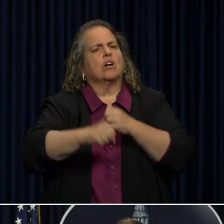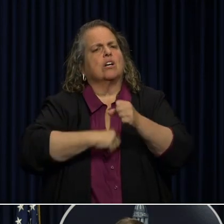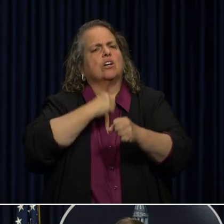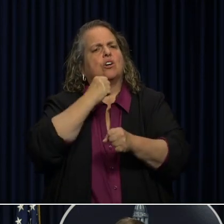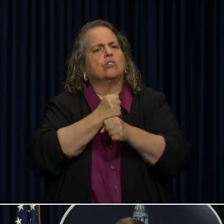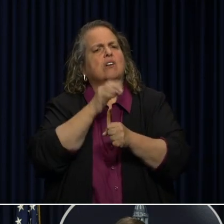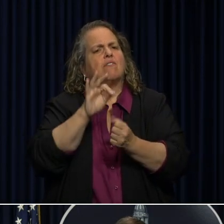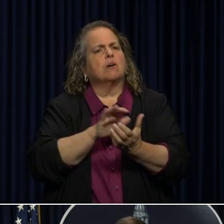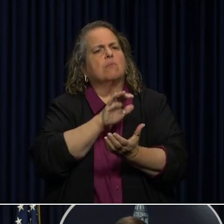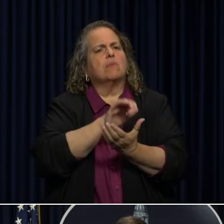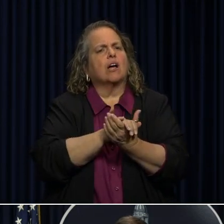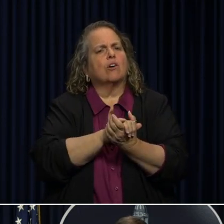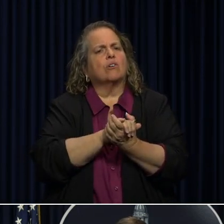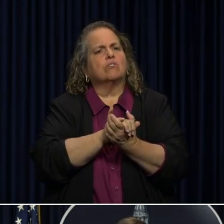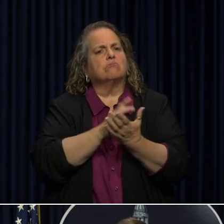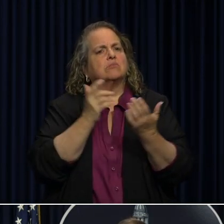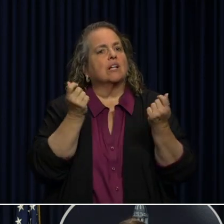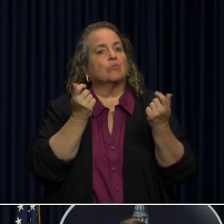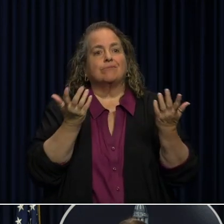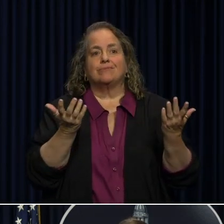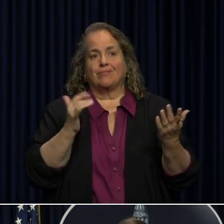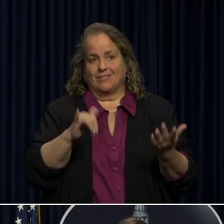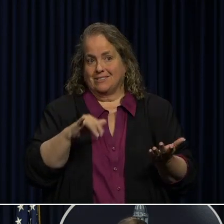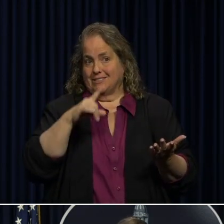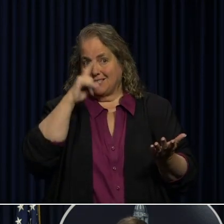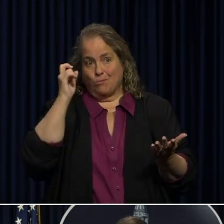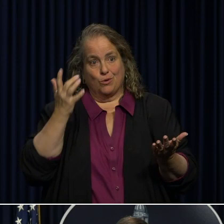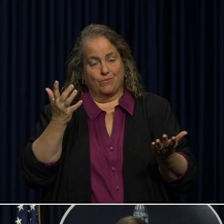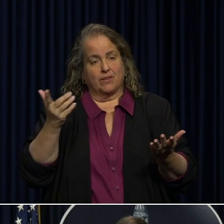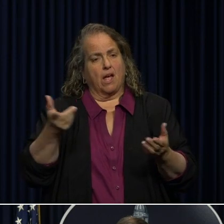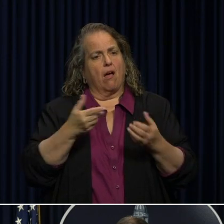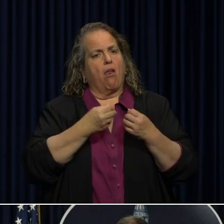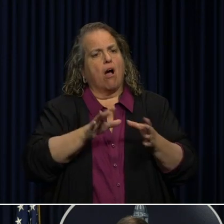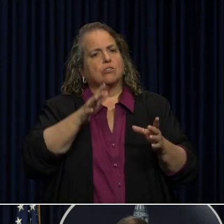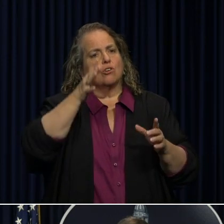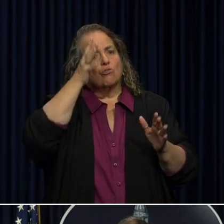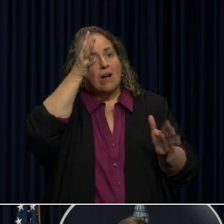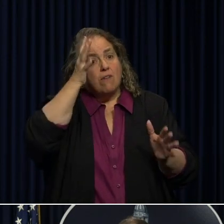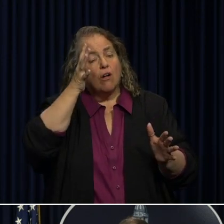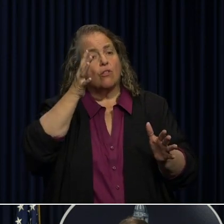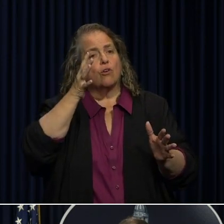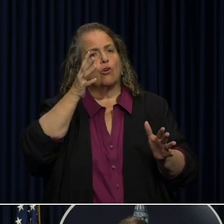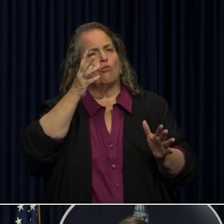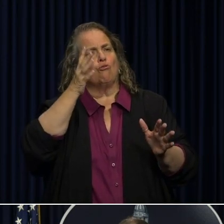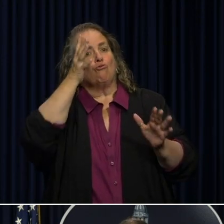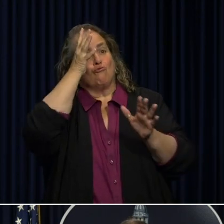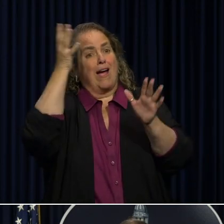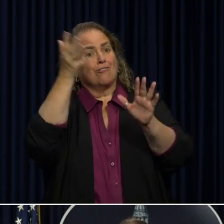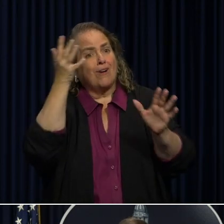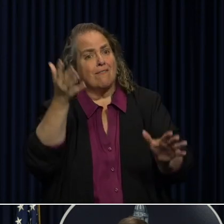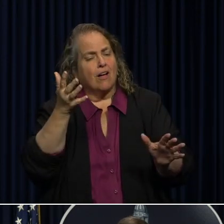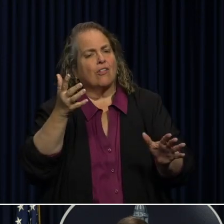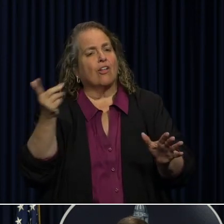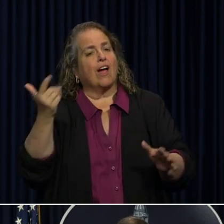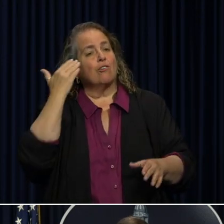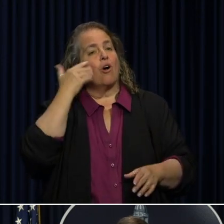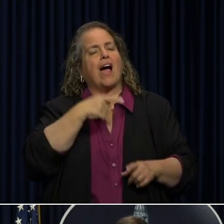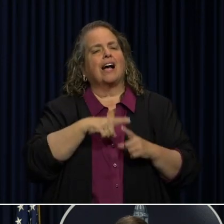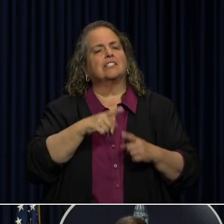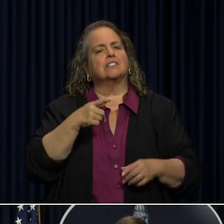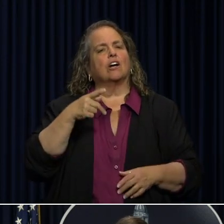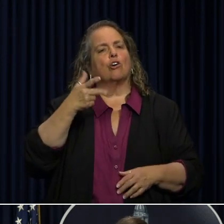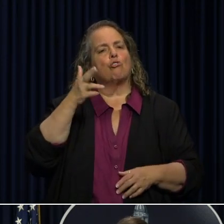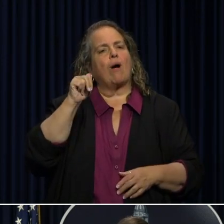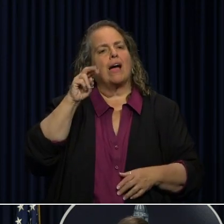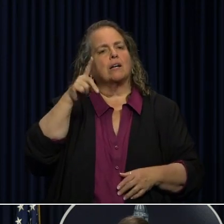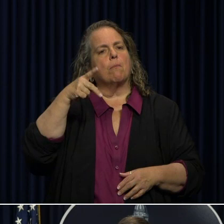And this family has lost a father, a grandfather, and a great-grandfather. They knew him as Grandpa. He is also a veteran. Doug, who